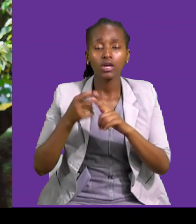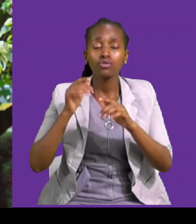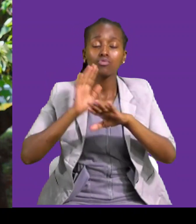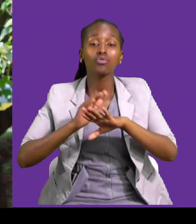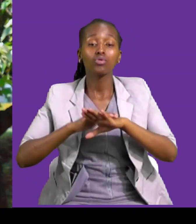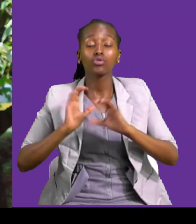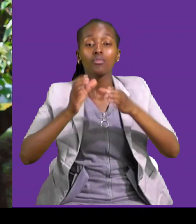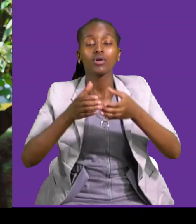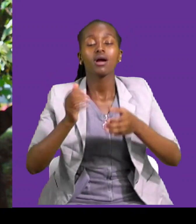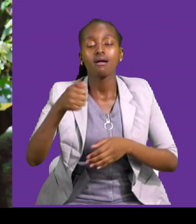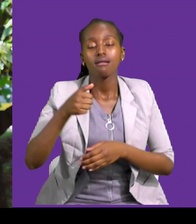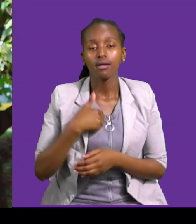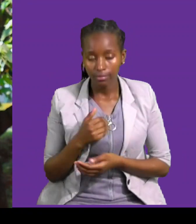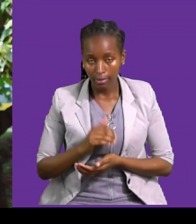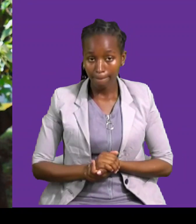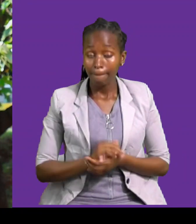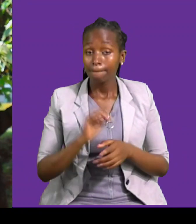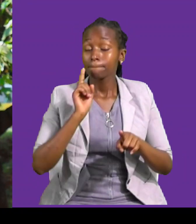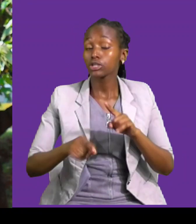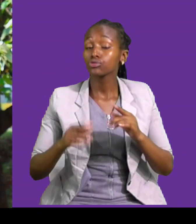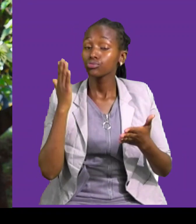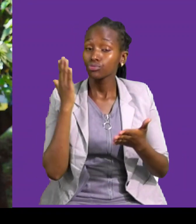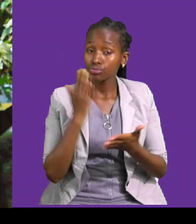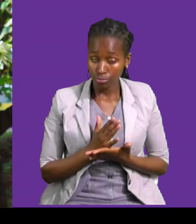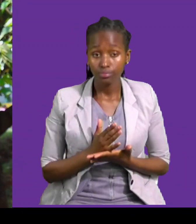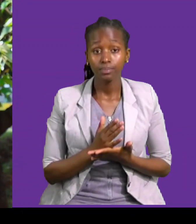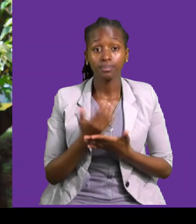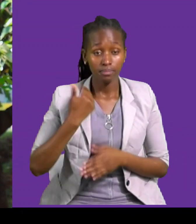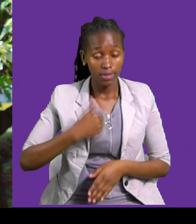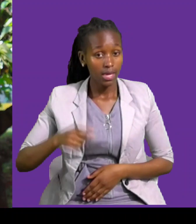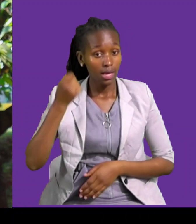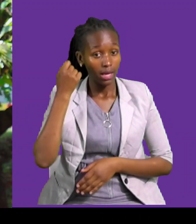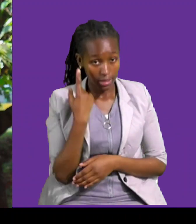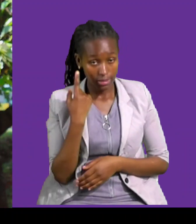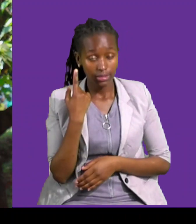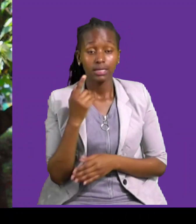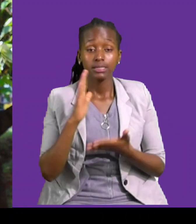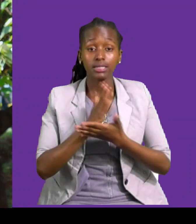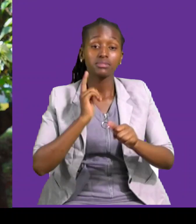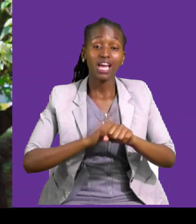Africa. However, it is true that with all the challenges, there's